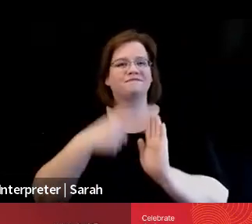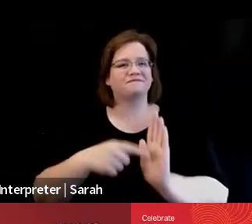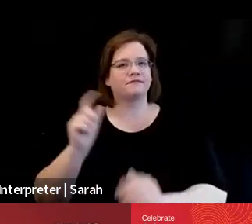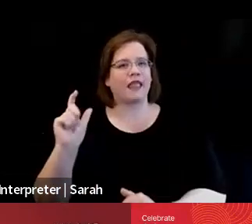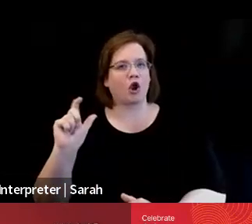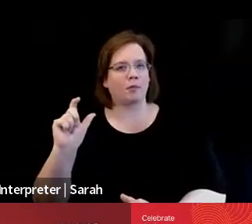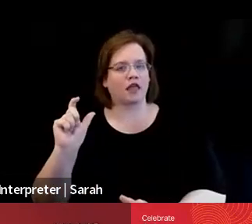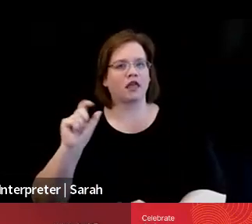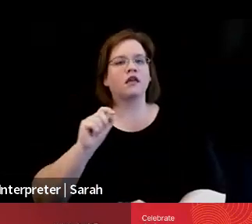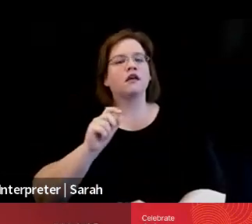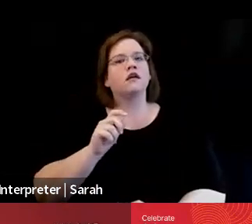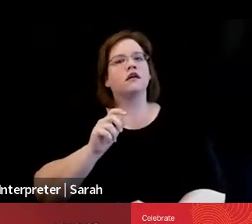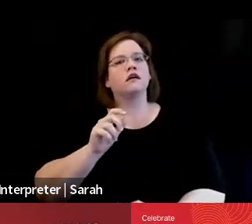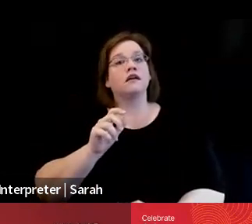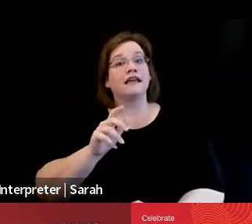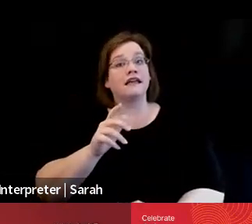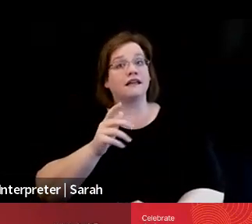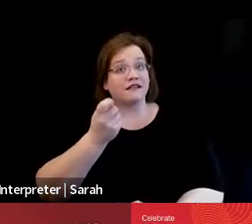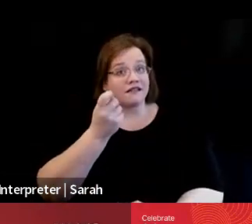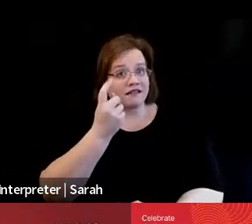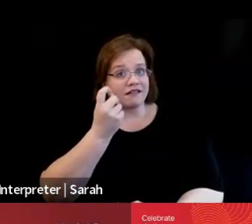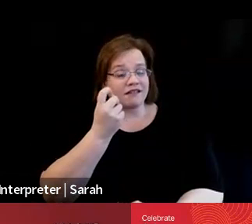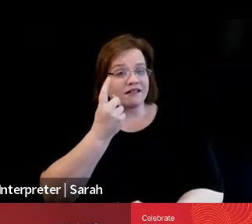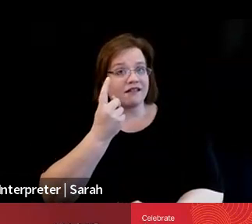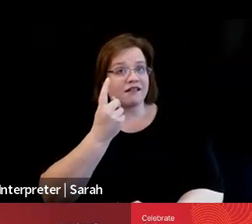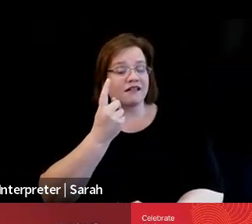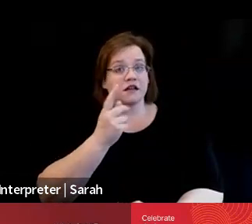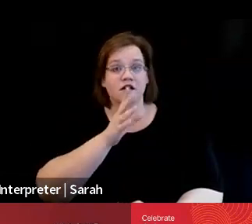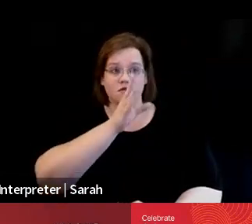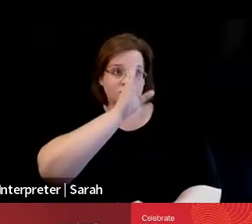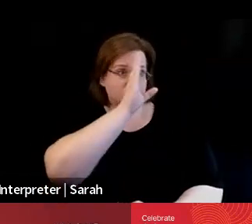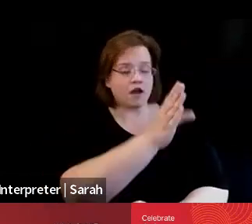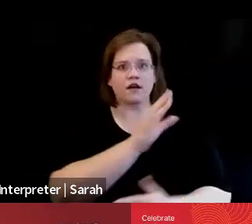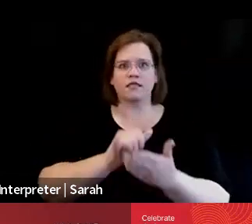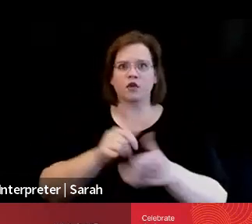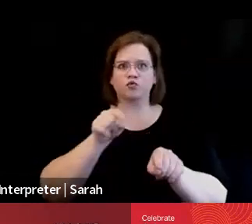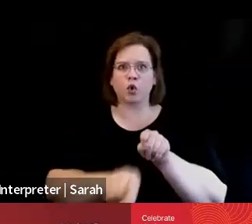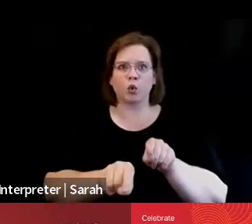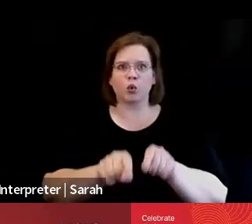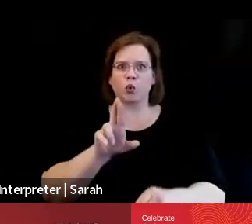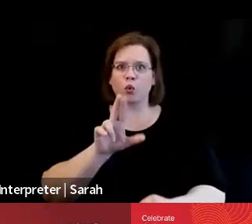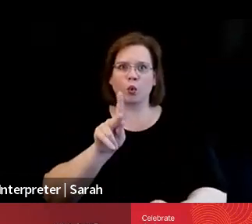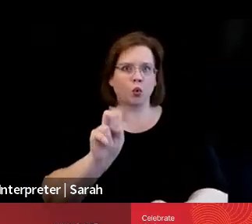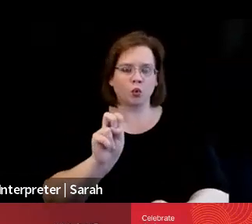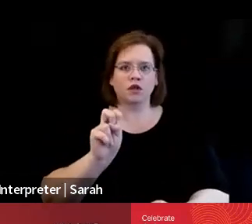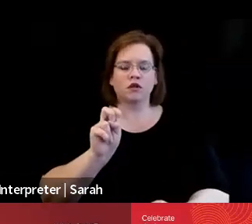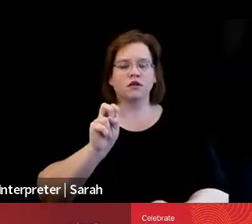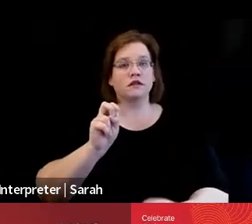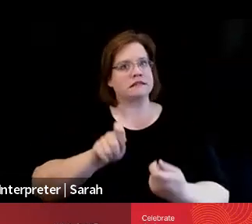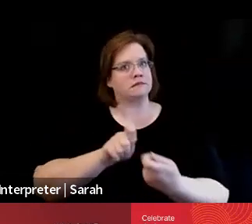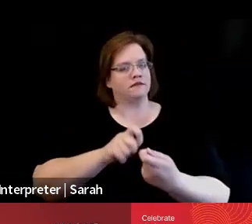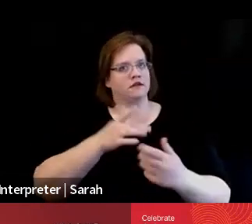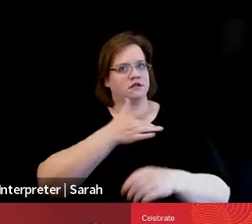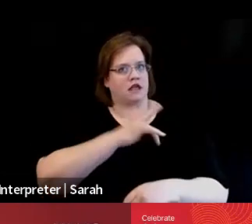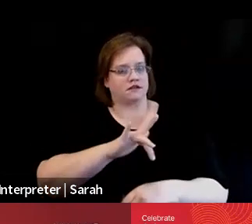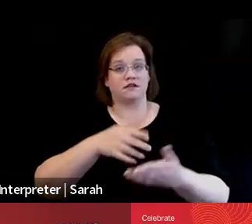example, it is rude to speak so directly, especially about very sensitive topics. So yes, words